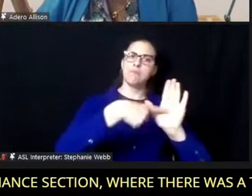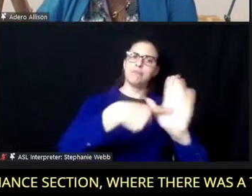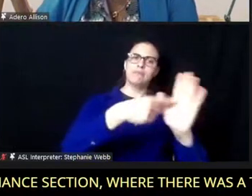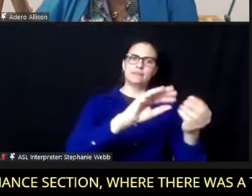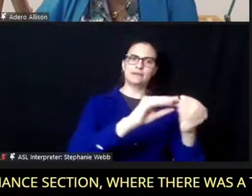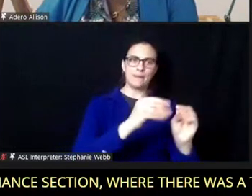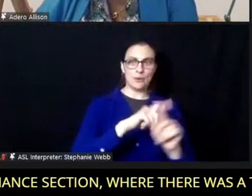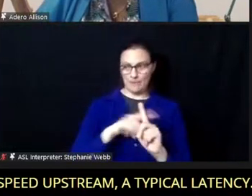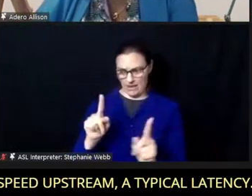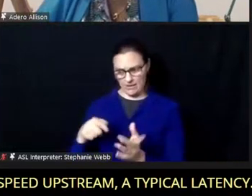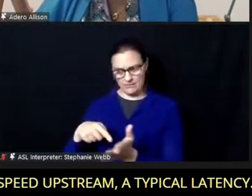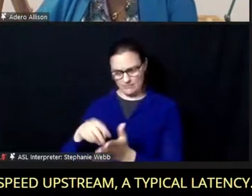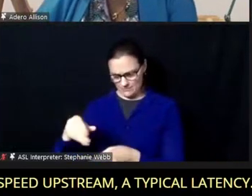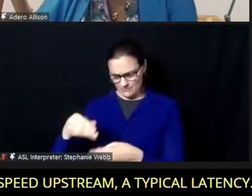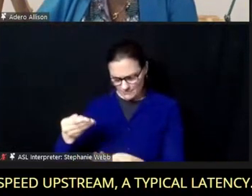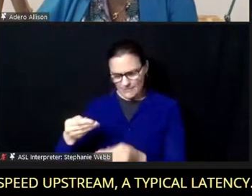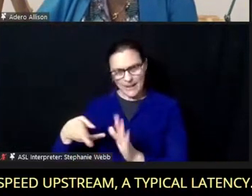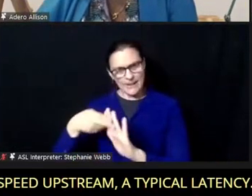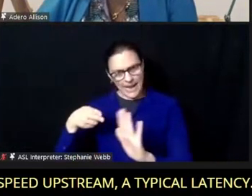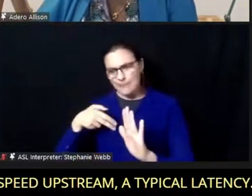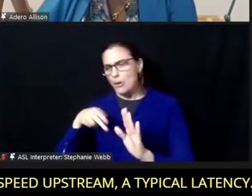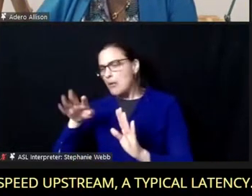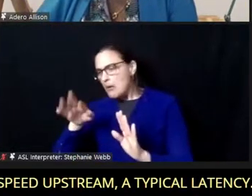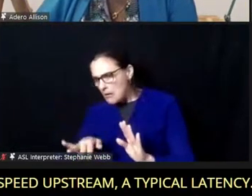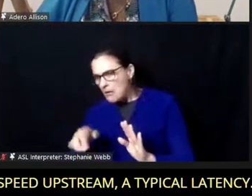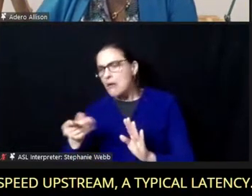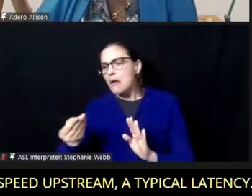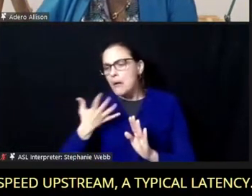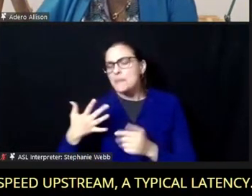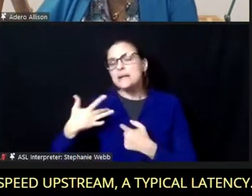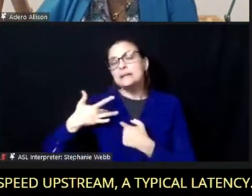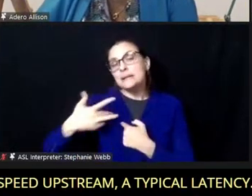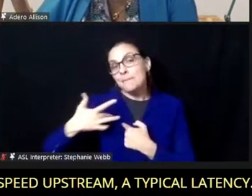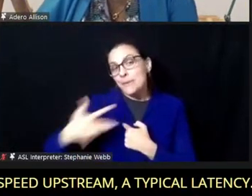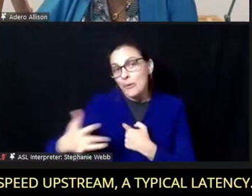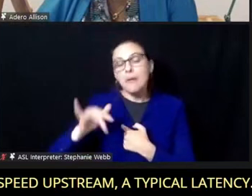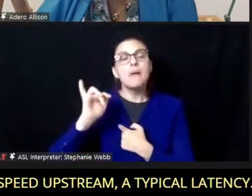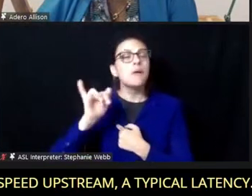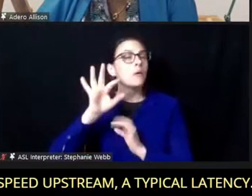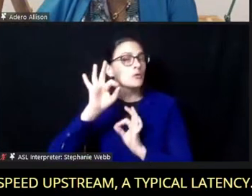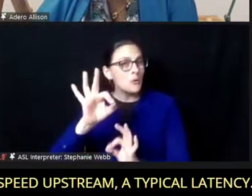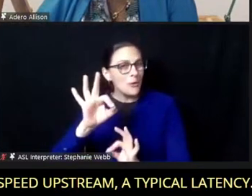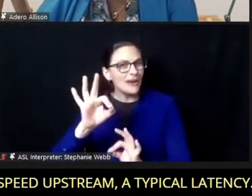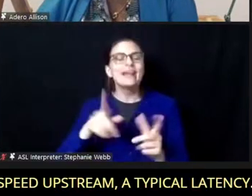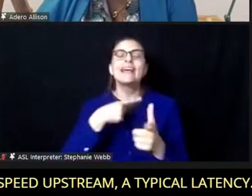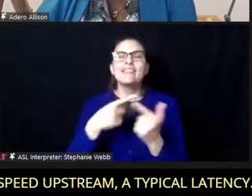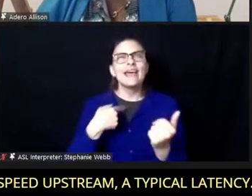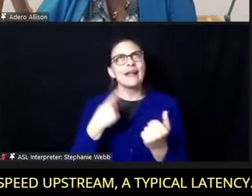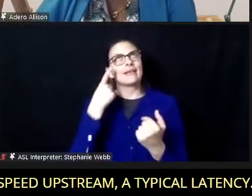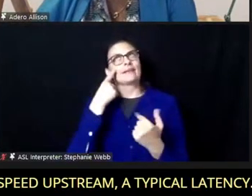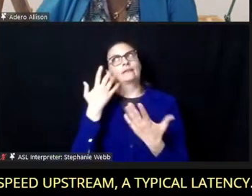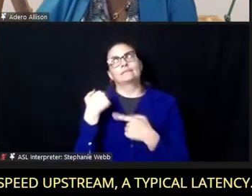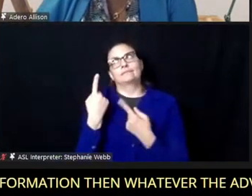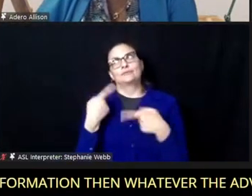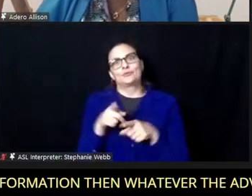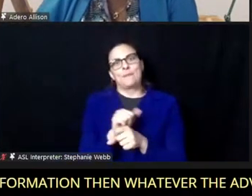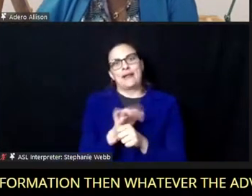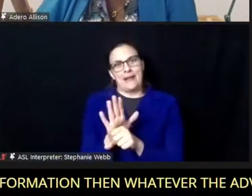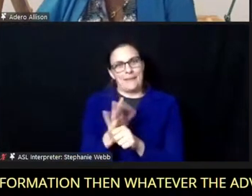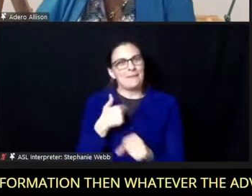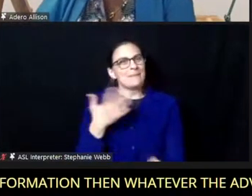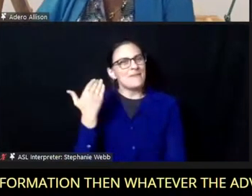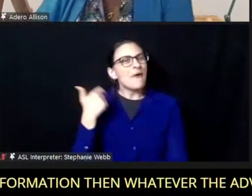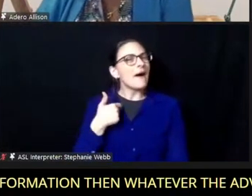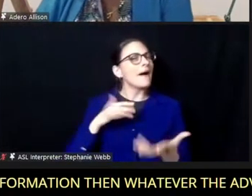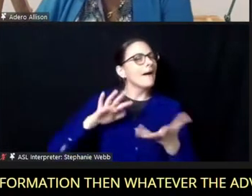the pandemic, and I was maybe a little closer to Adaro than I was to Chet. I maybe have caught up a little bit now, and I now